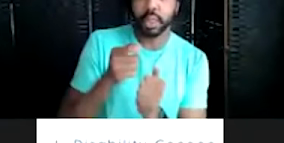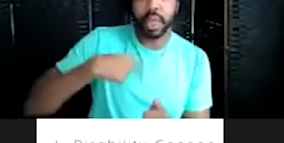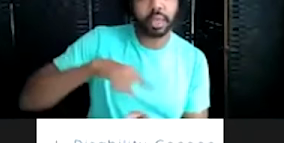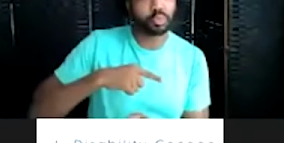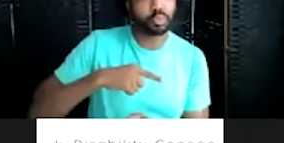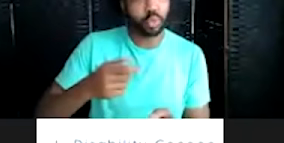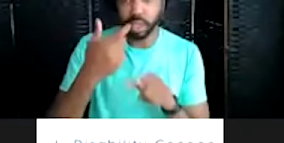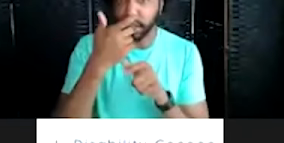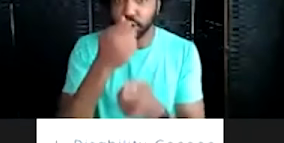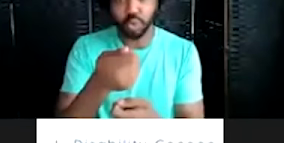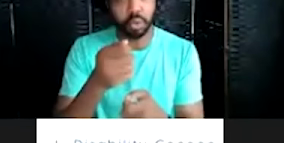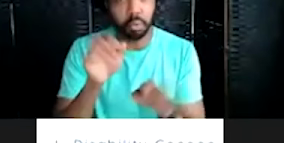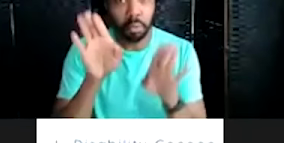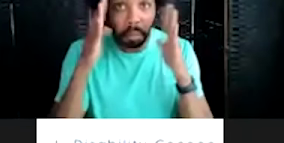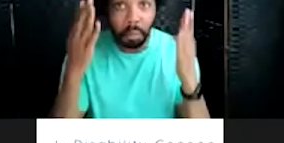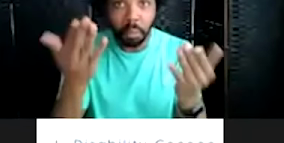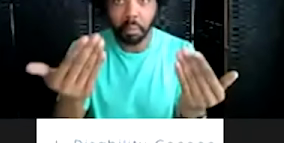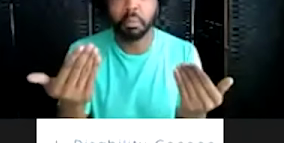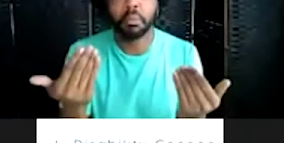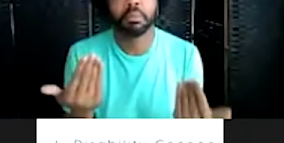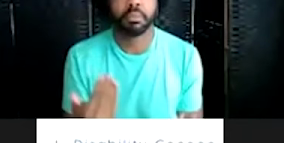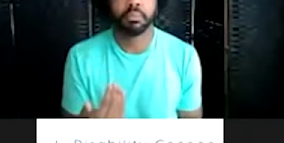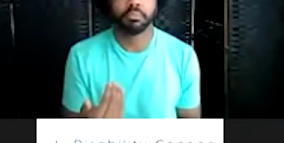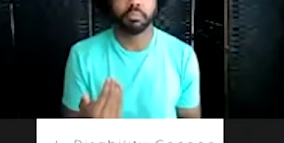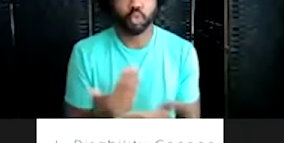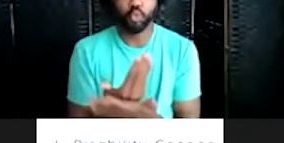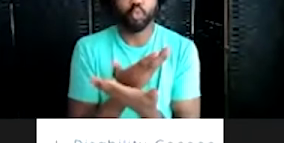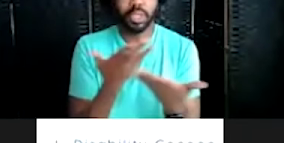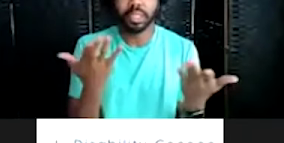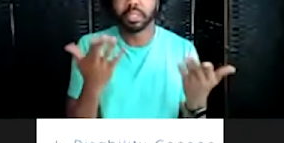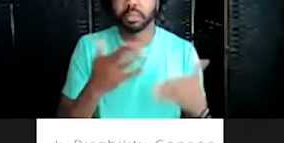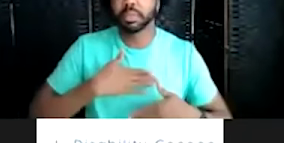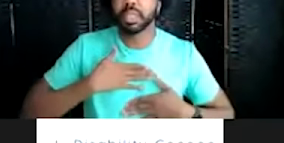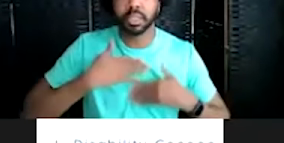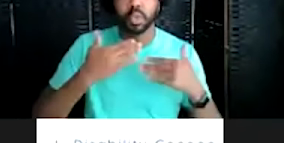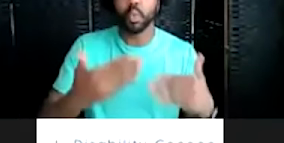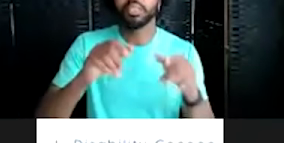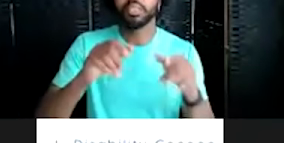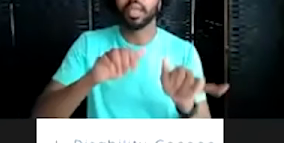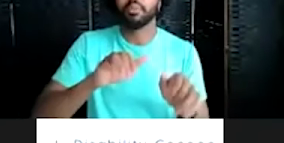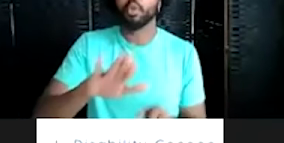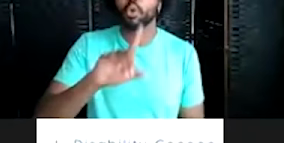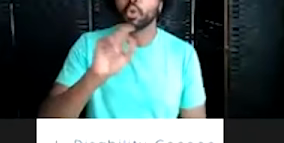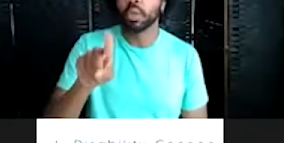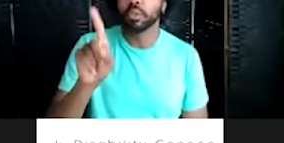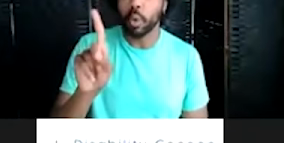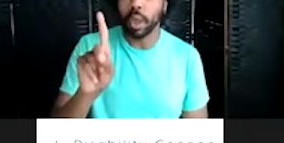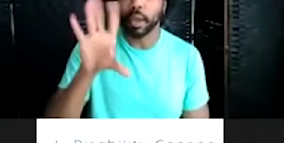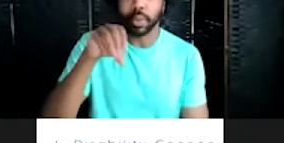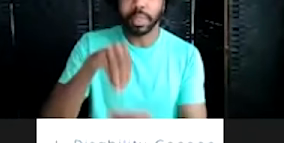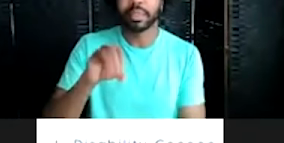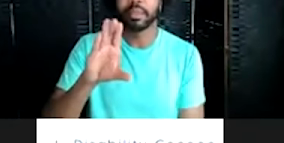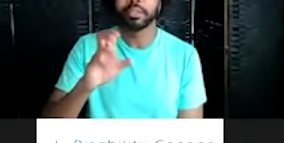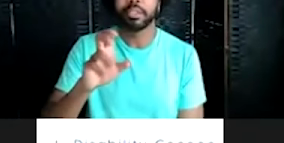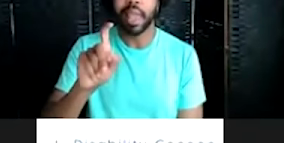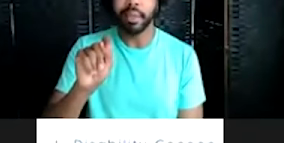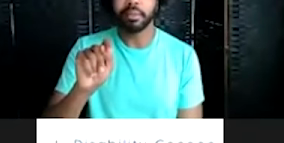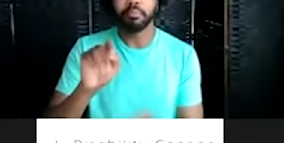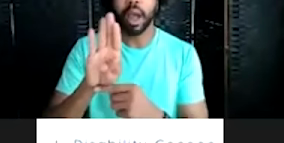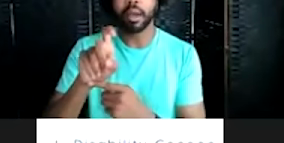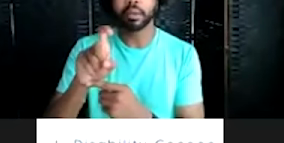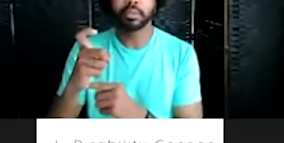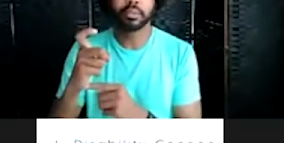stuff. Absolutely. So please go ahead and feel free to type that into your chat box, and we will hang out and just wait for